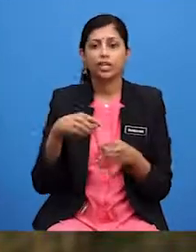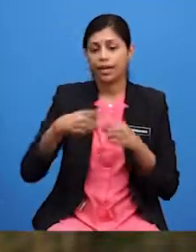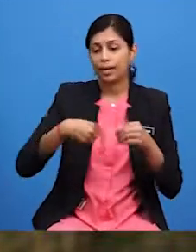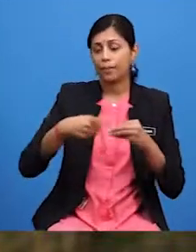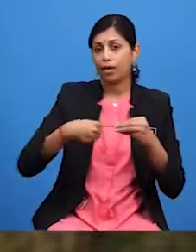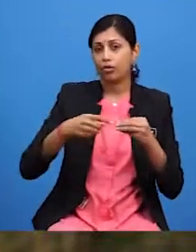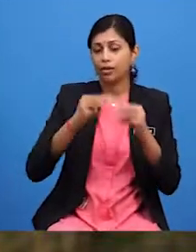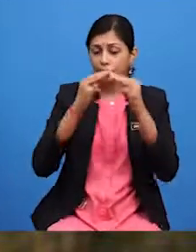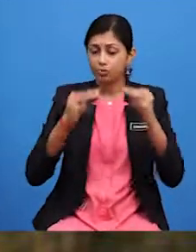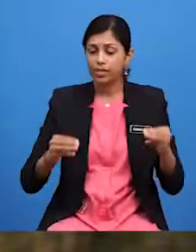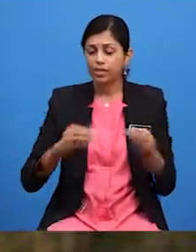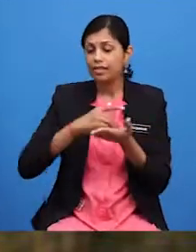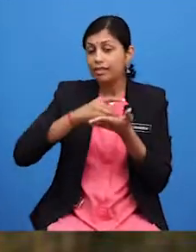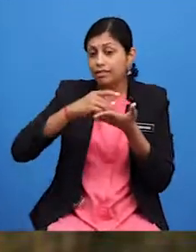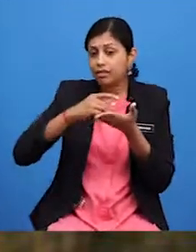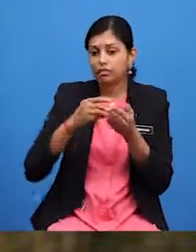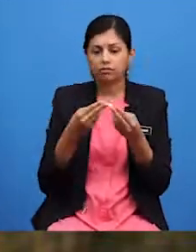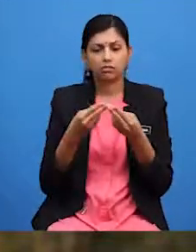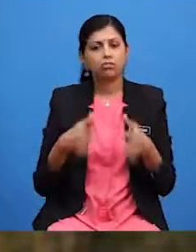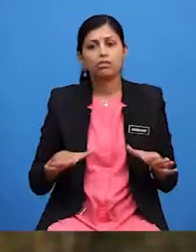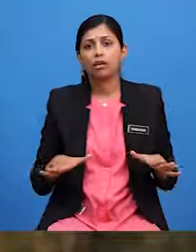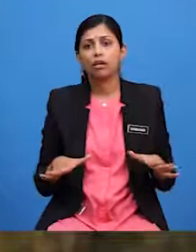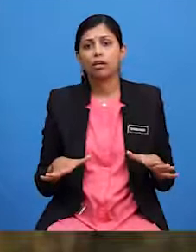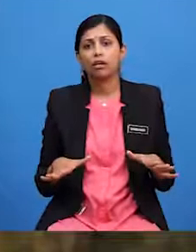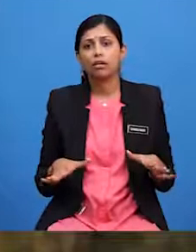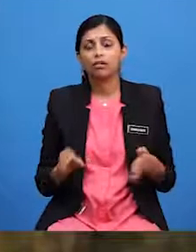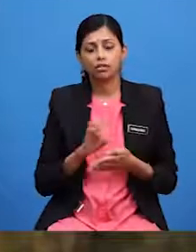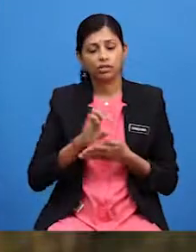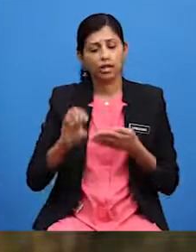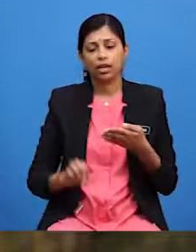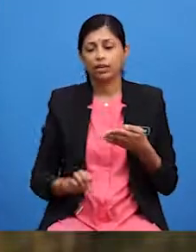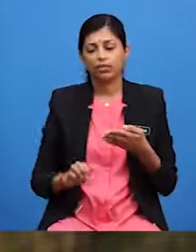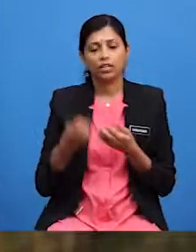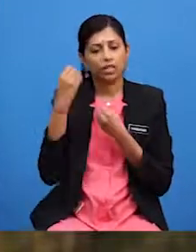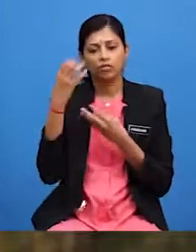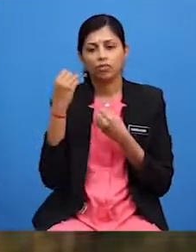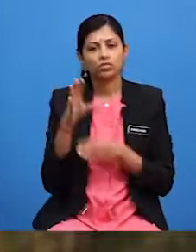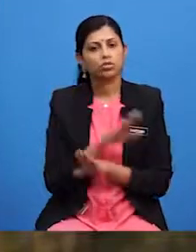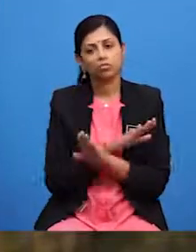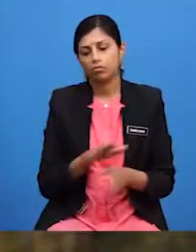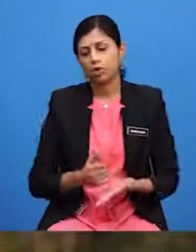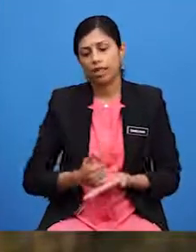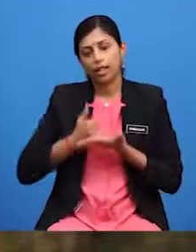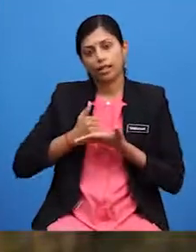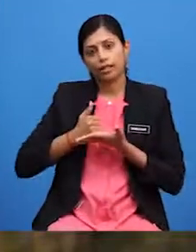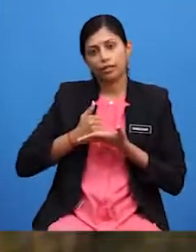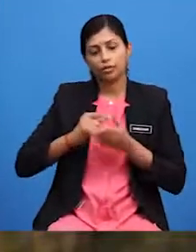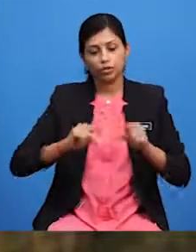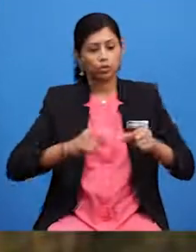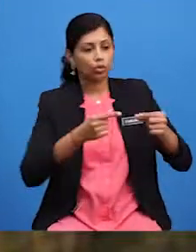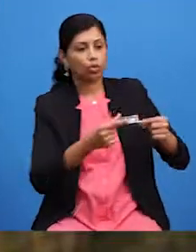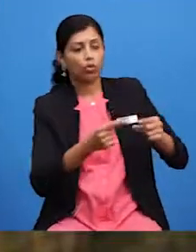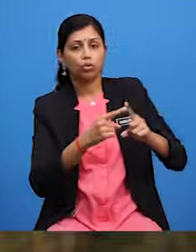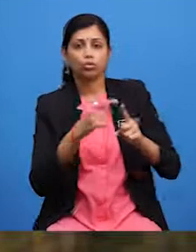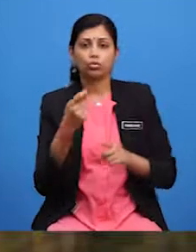were missing. In the end, the information was not helpful to the seller, to which left them with